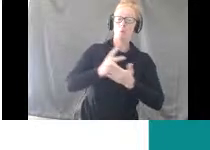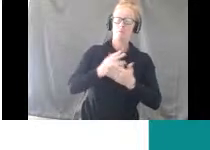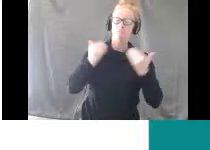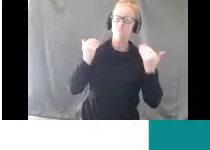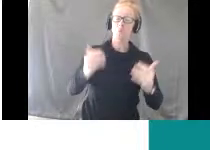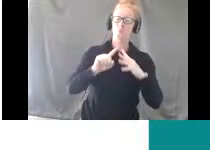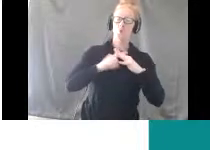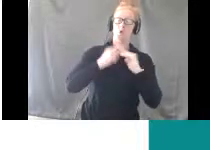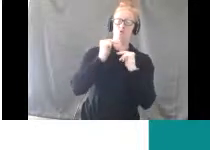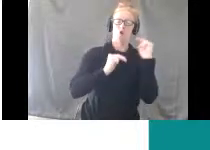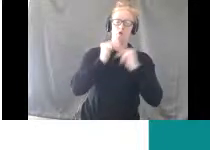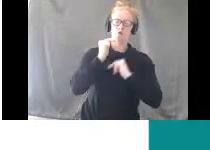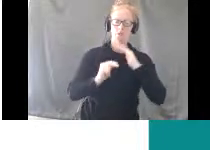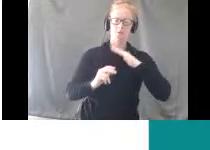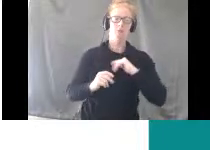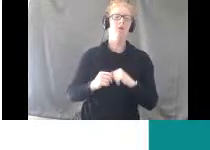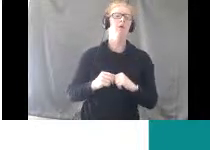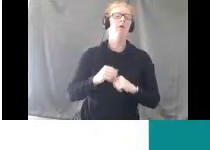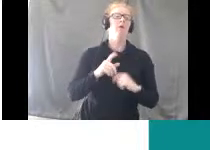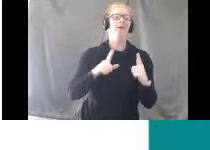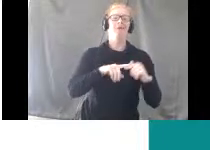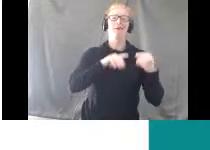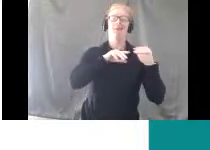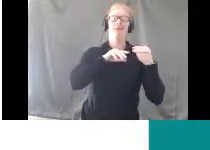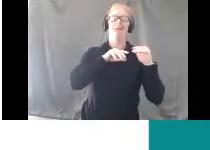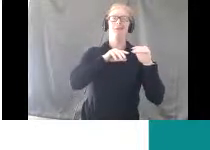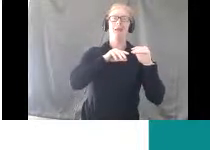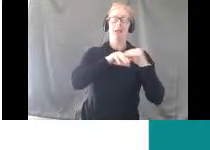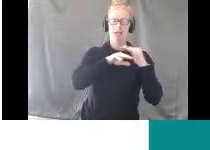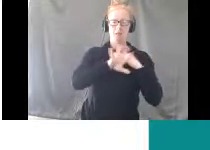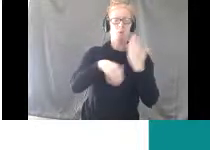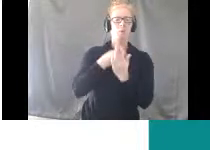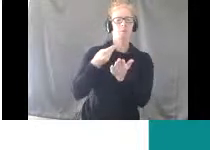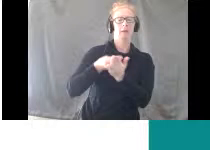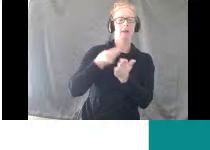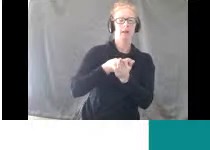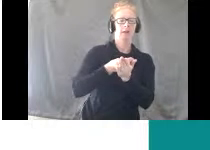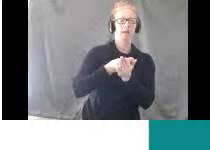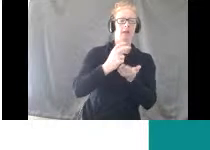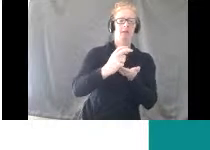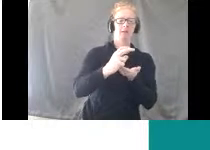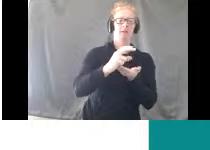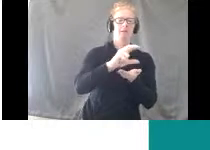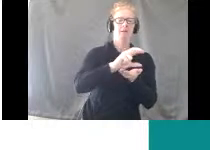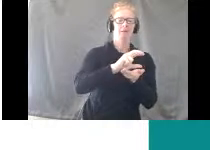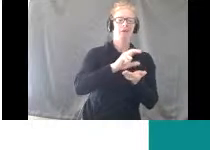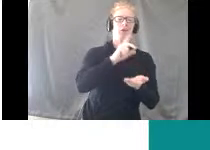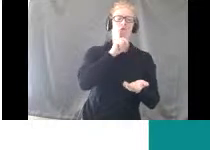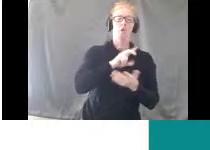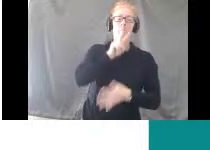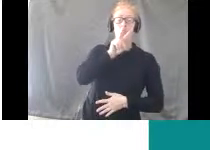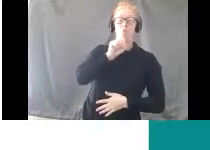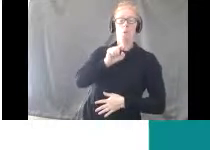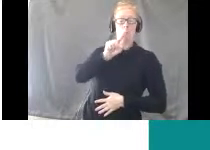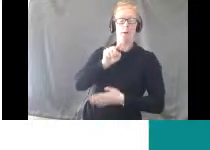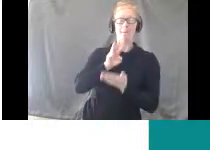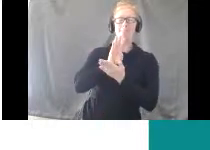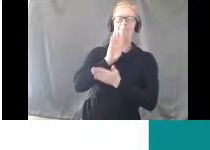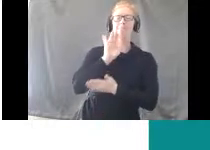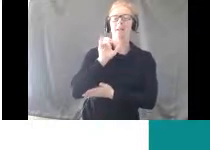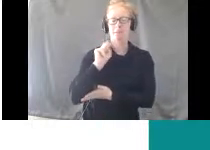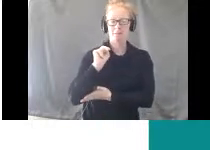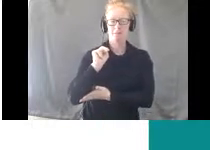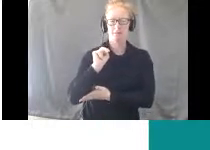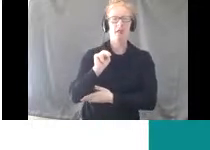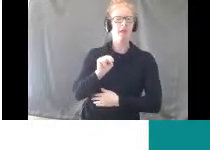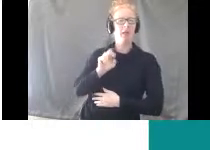and access those grants of $2.1 billion that that Frank Green